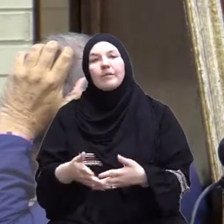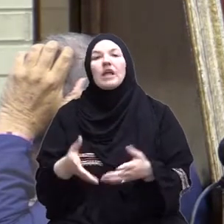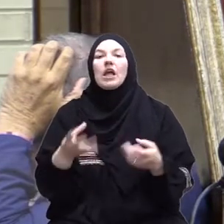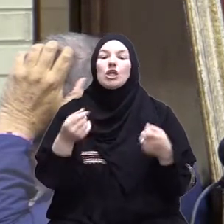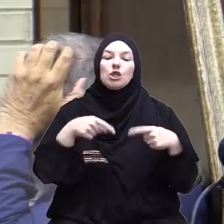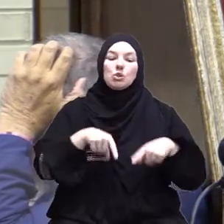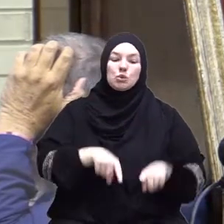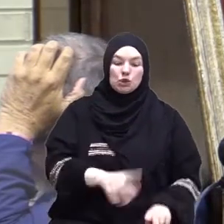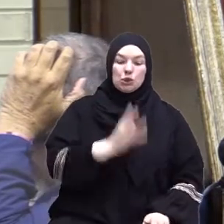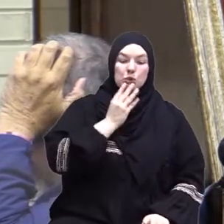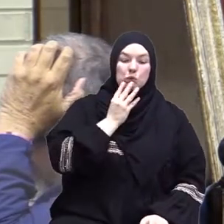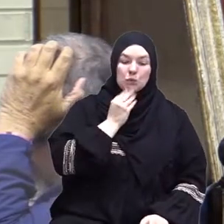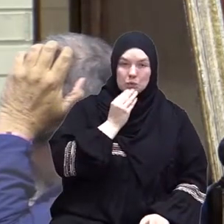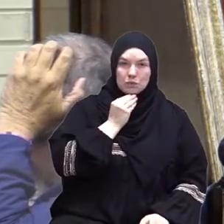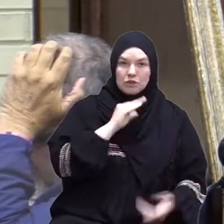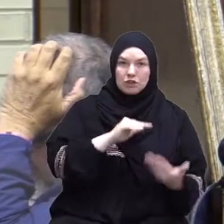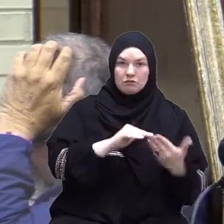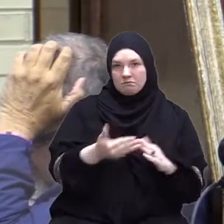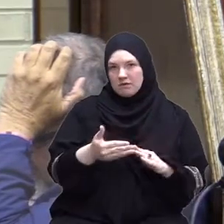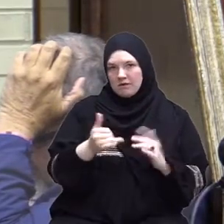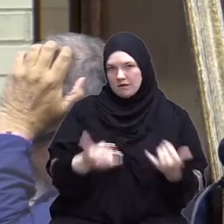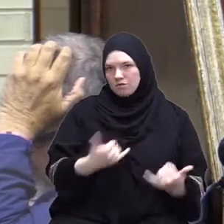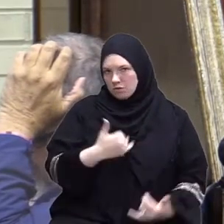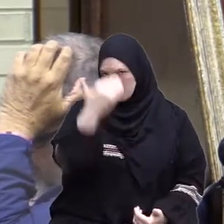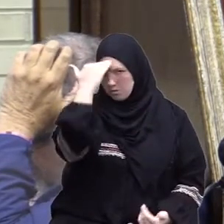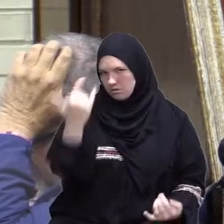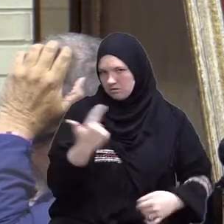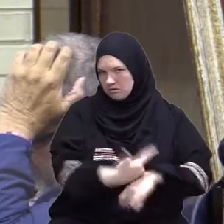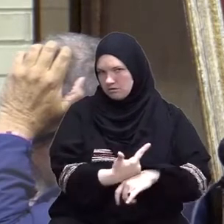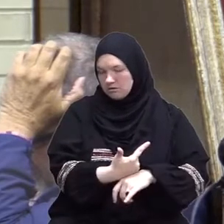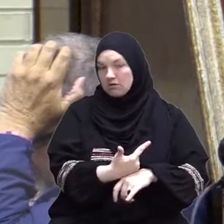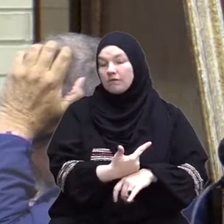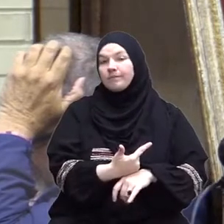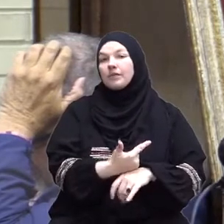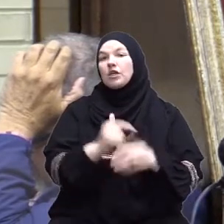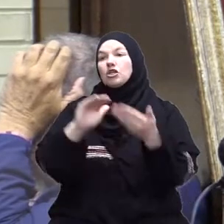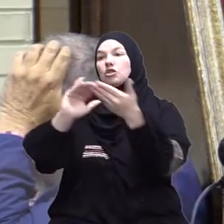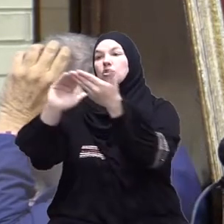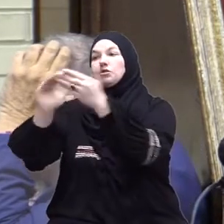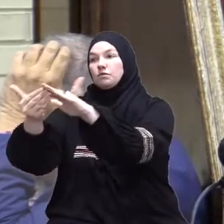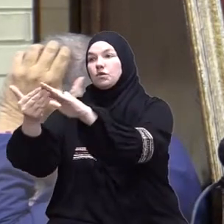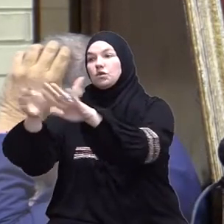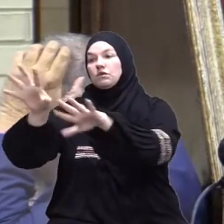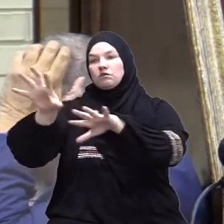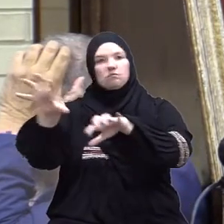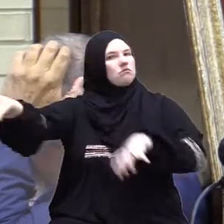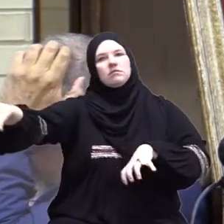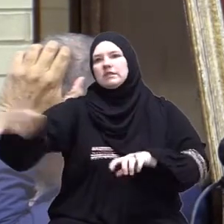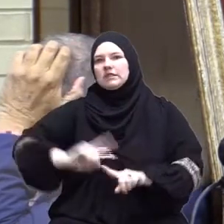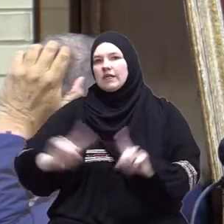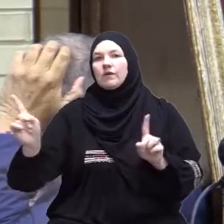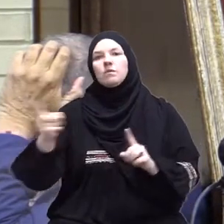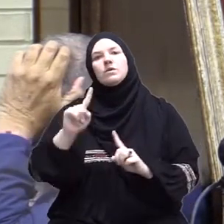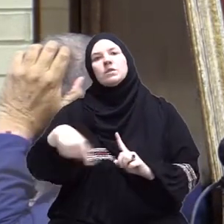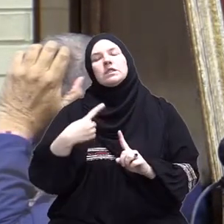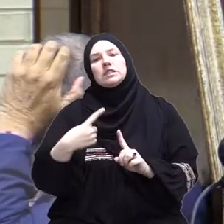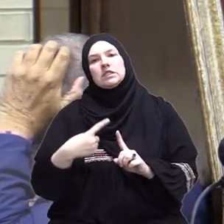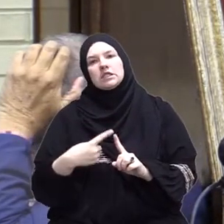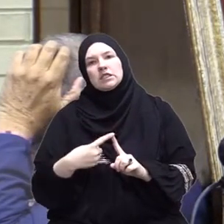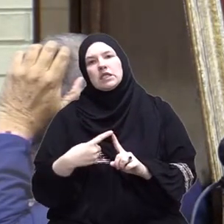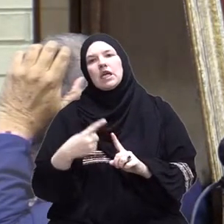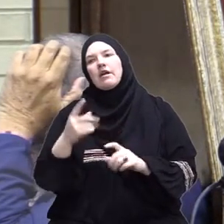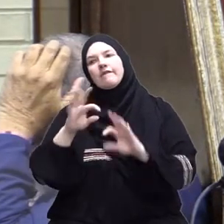current Jewish community as we know it. These are not one and the same. So when you say the word